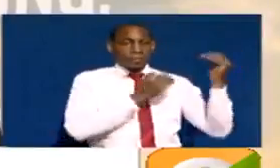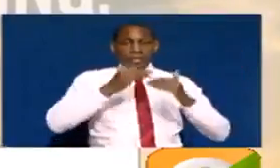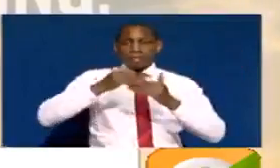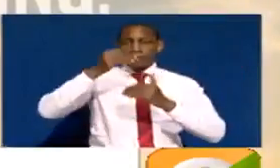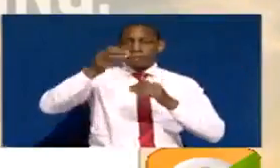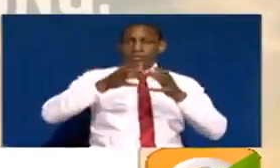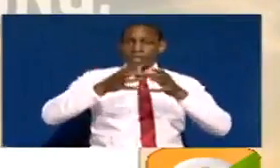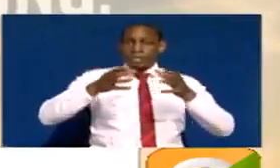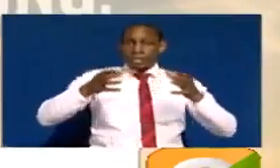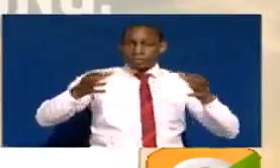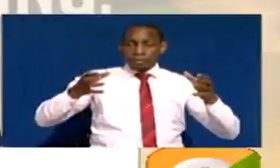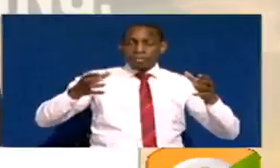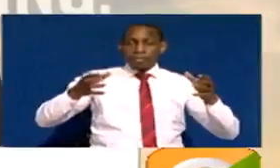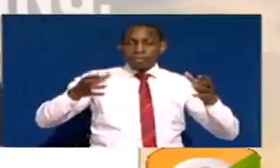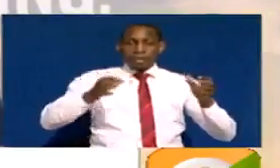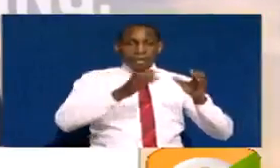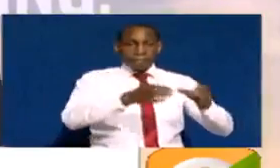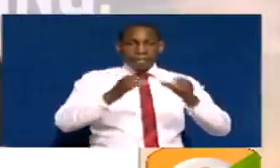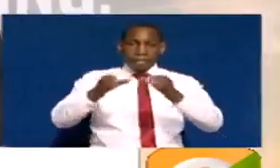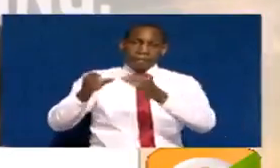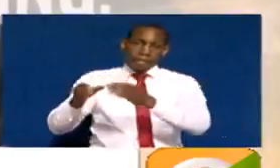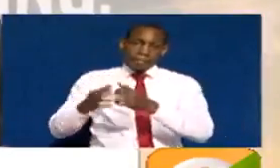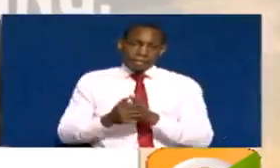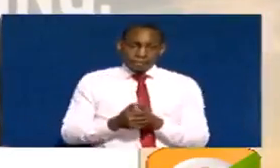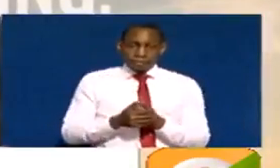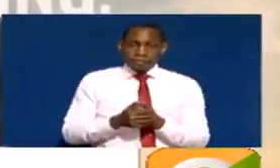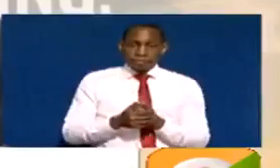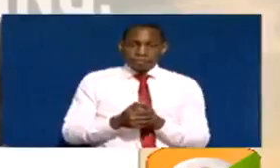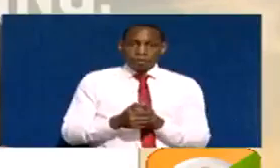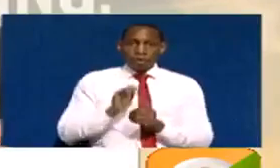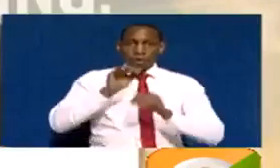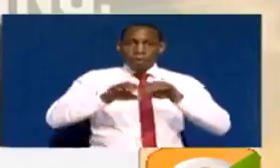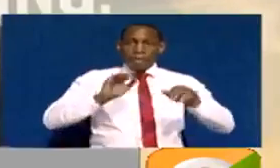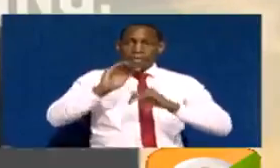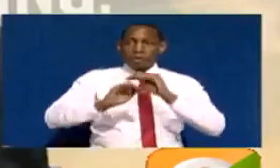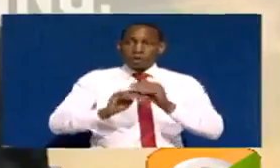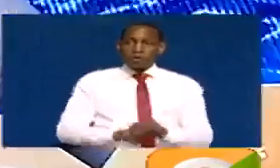to expanding our presence into all markets.